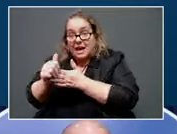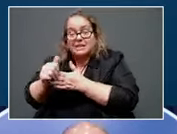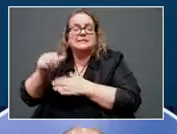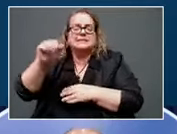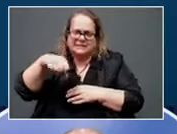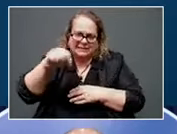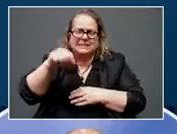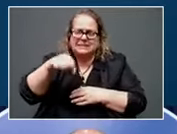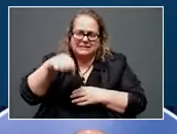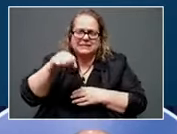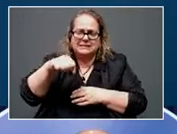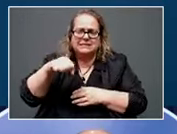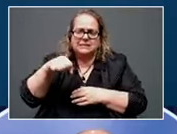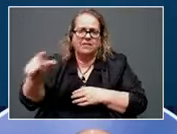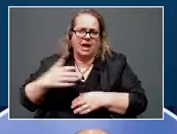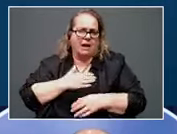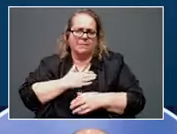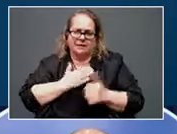department, and they're happy to help.